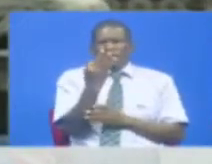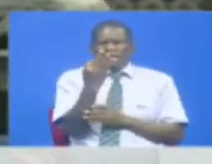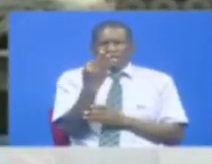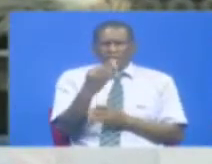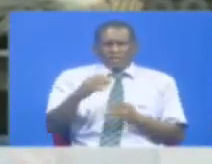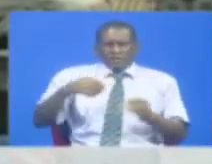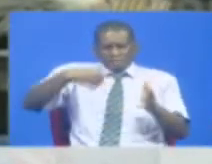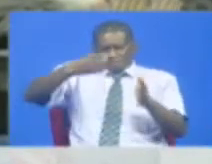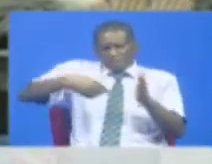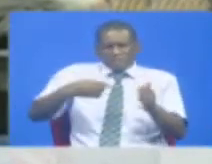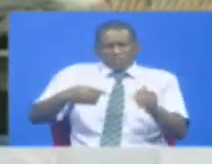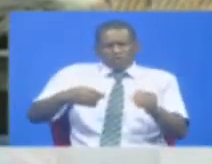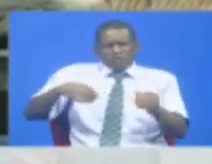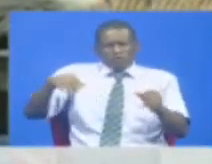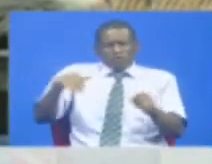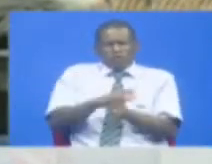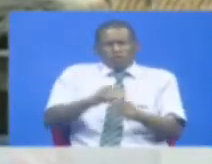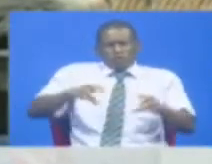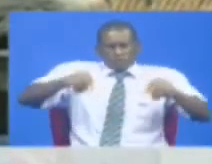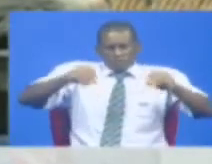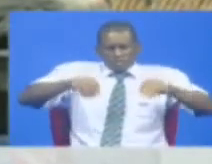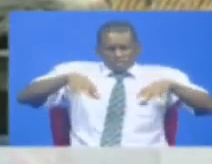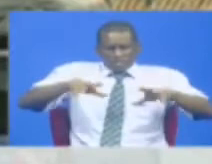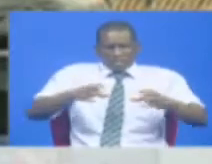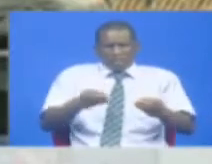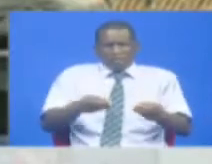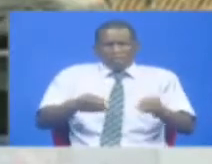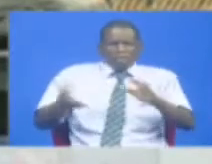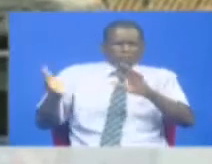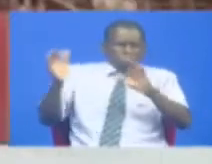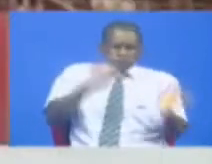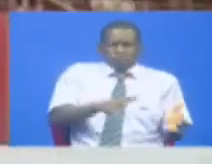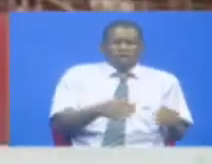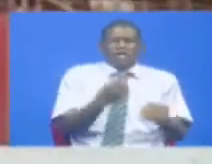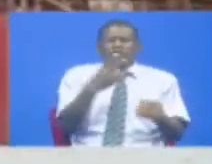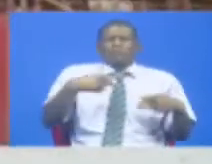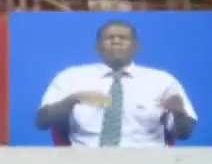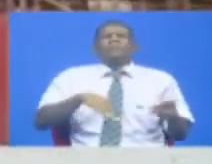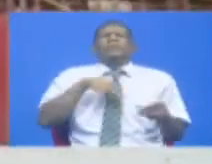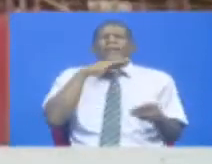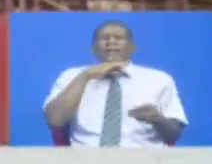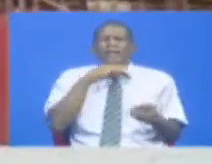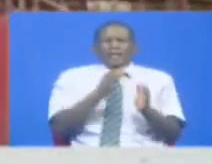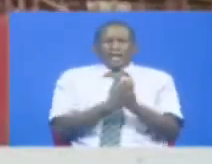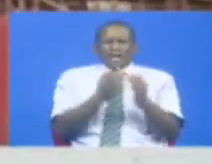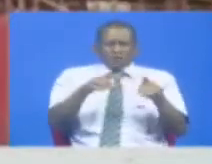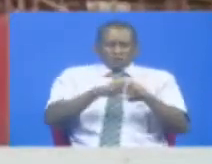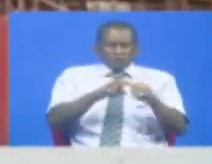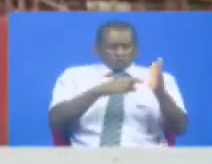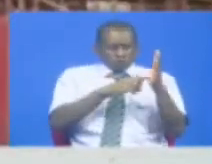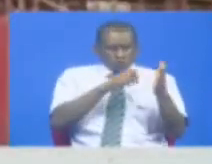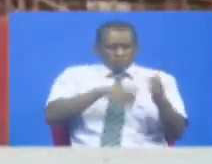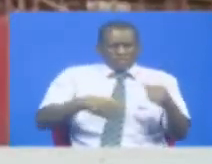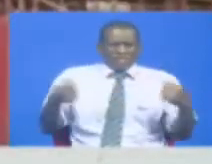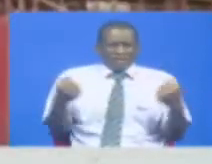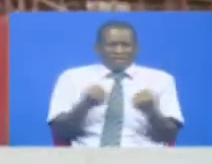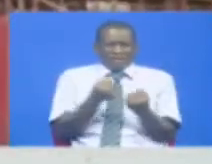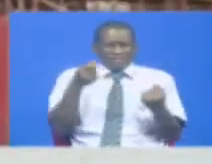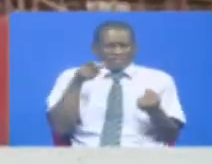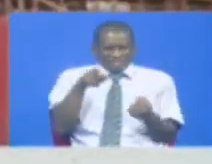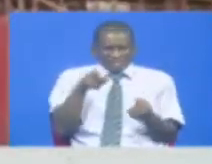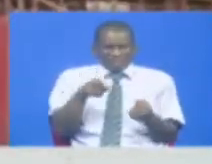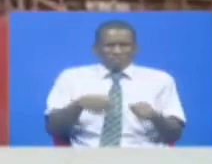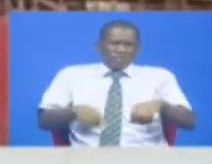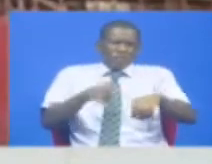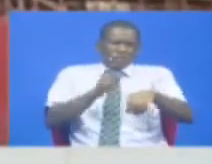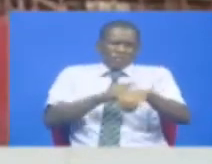with fertilizer when it collapsed, killing two people on the spot. It further reveals that the accident happened during